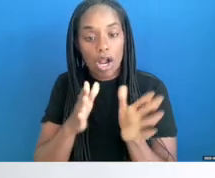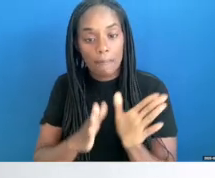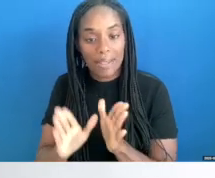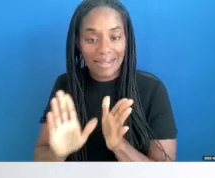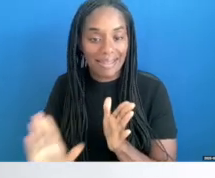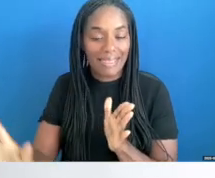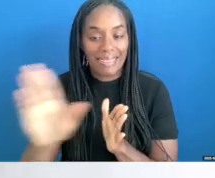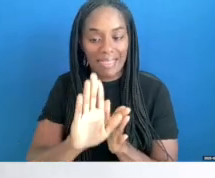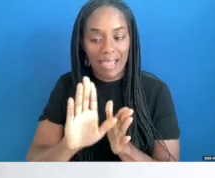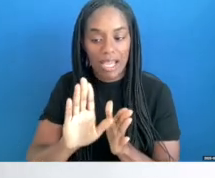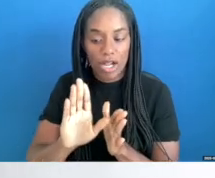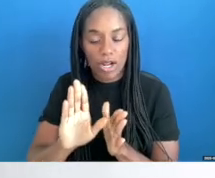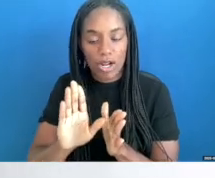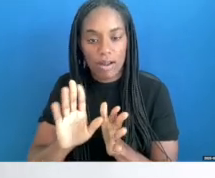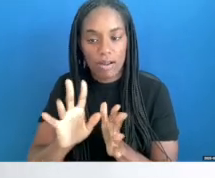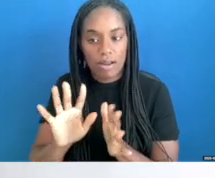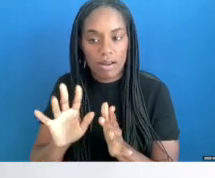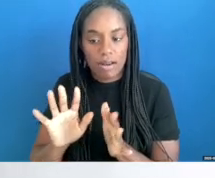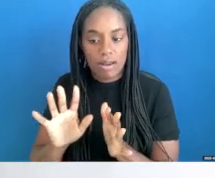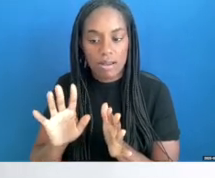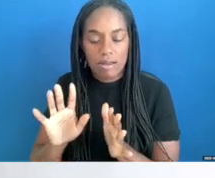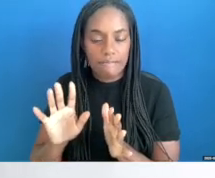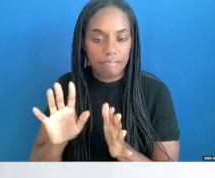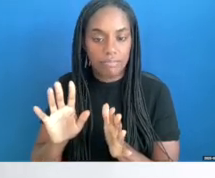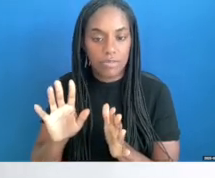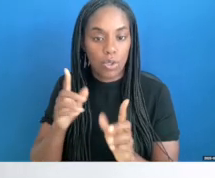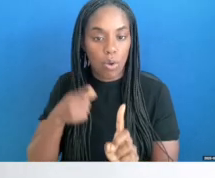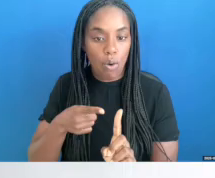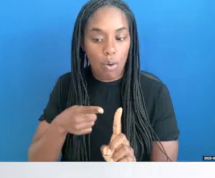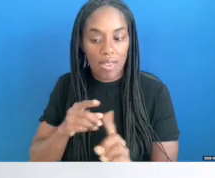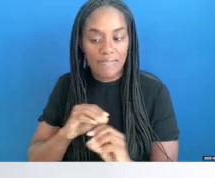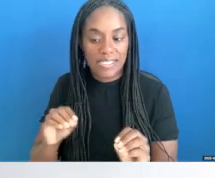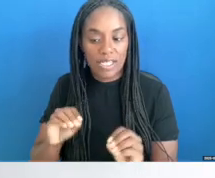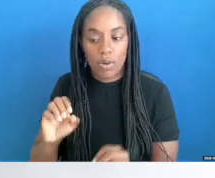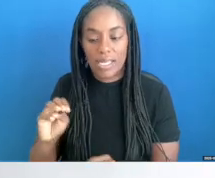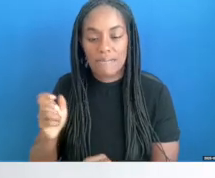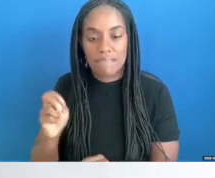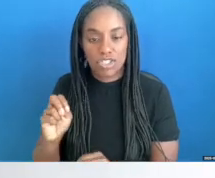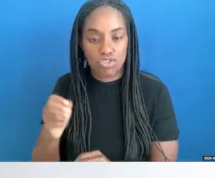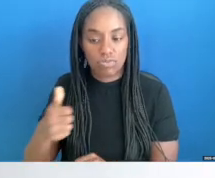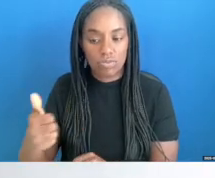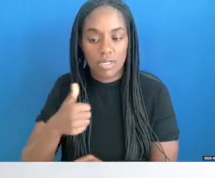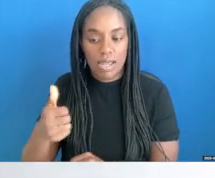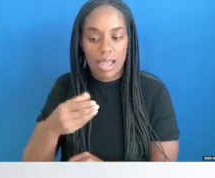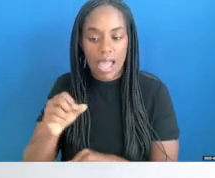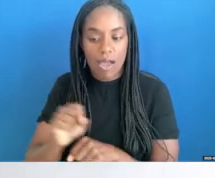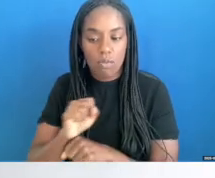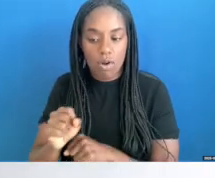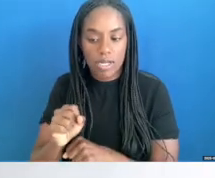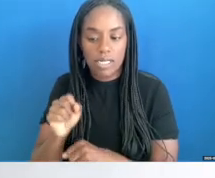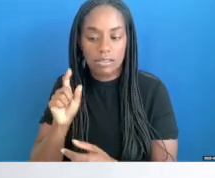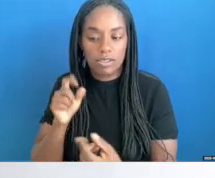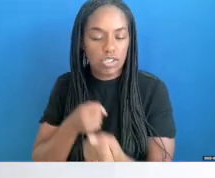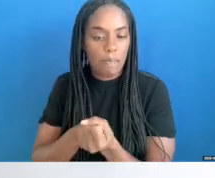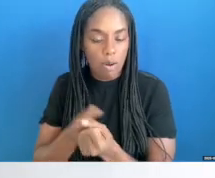their deployment to zero emission transportation and working to support under-resourced students.